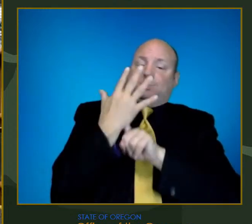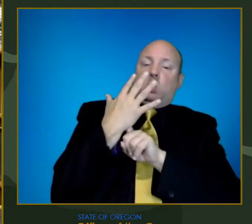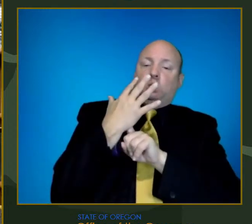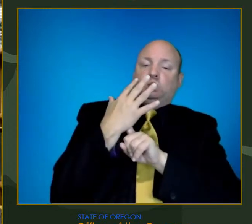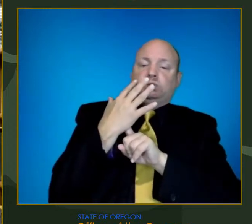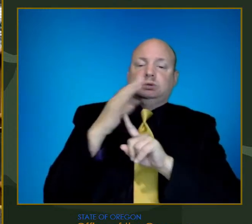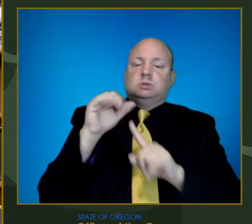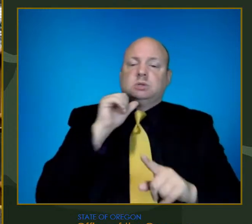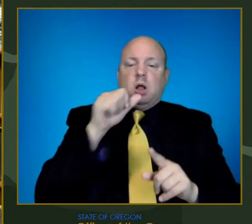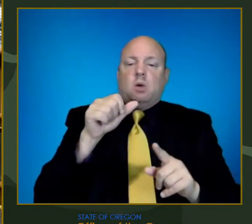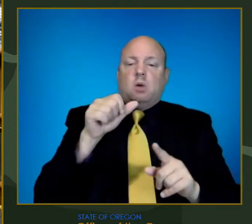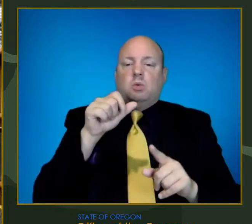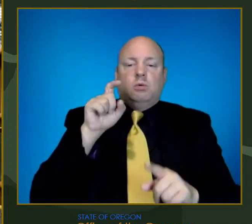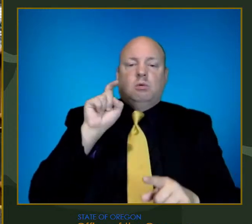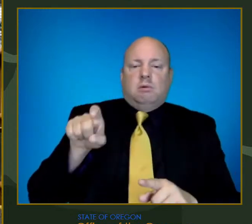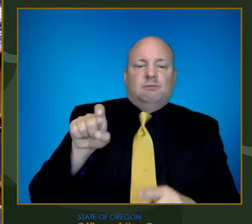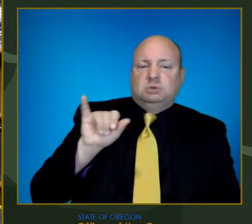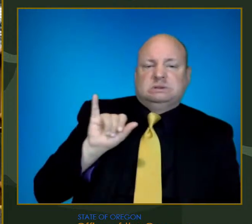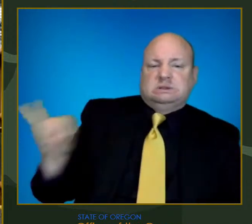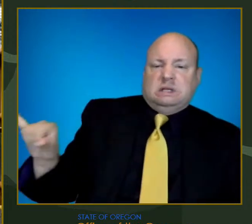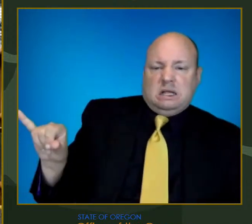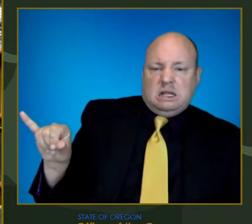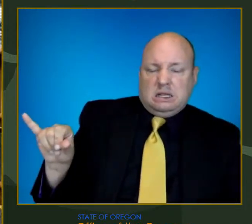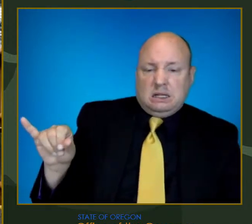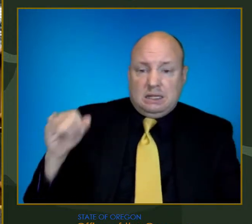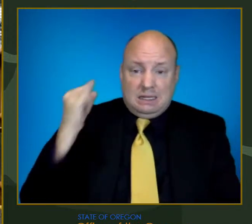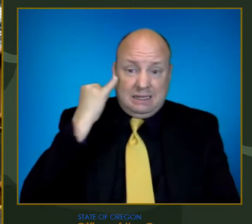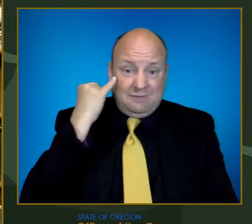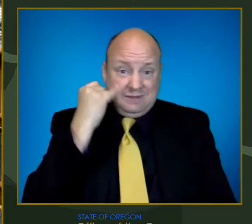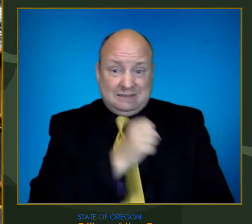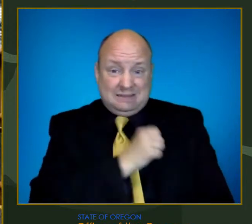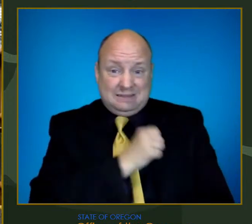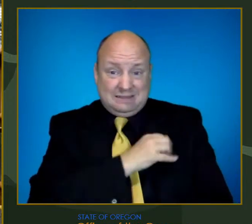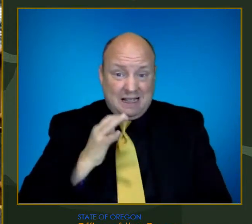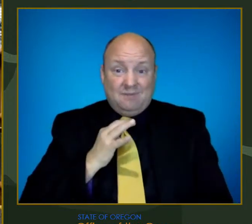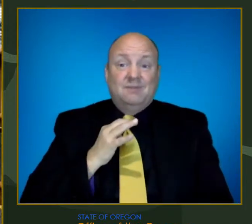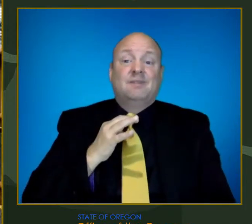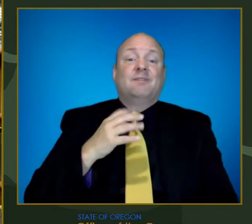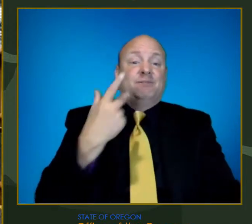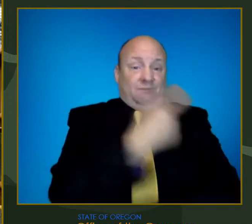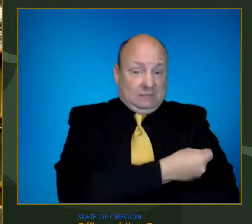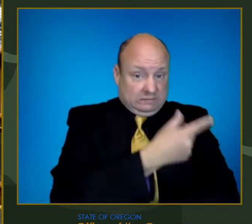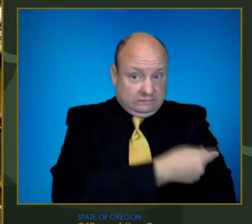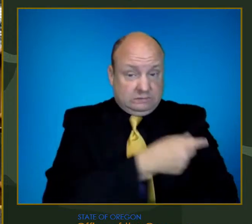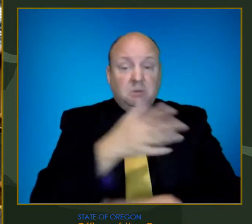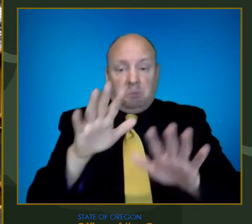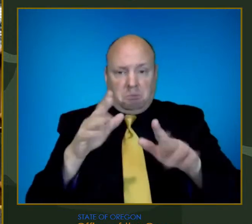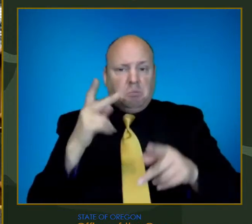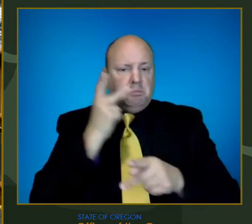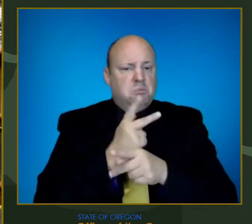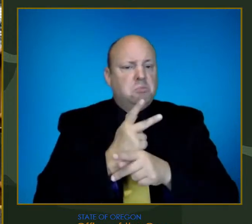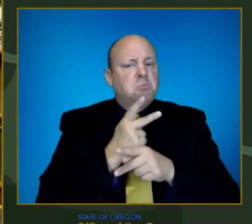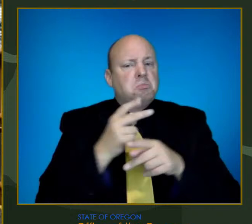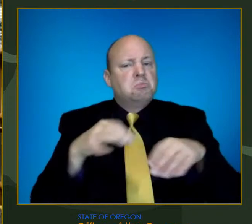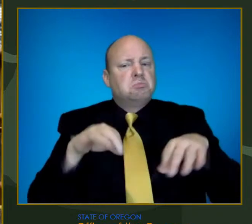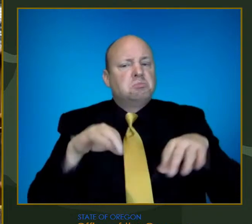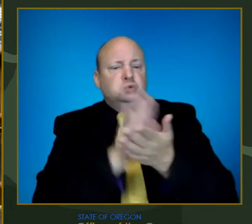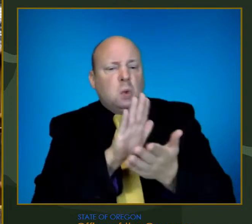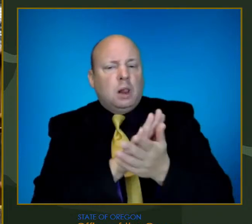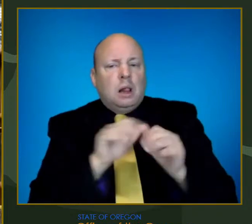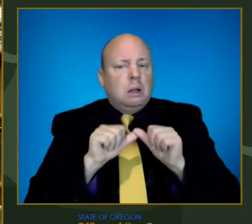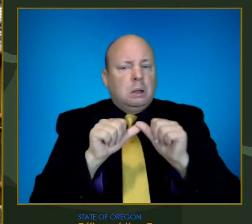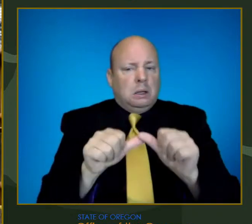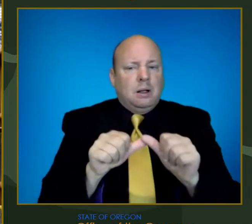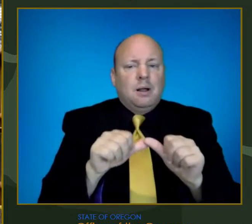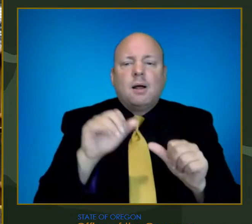support staff at school with students each day. That's the critical factor here. This is all about being able to serve our students